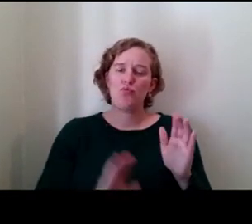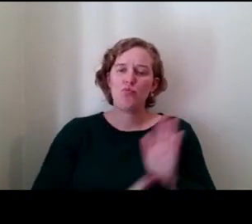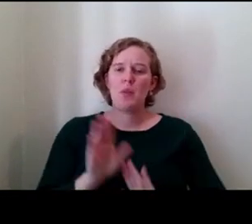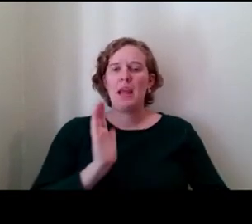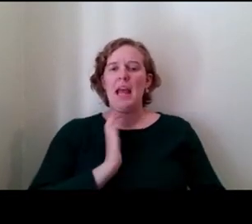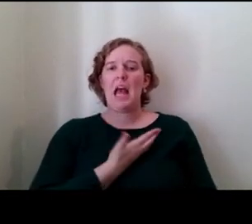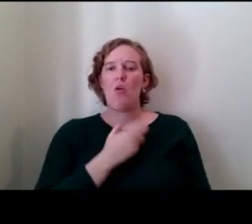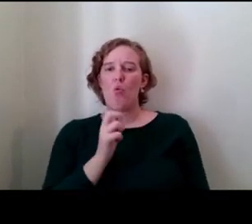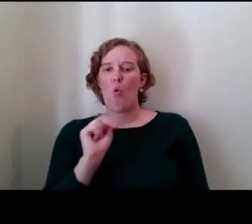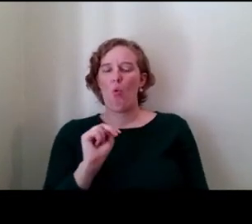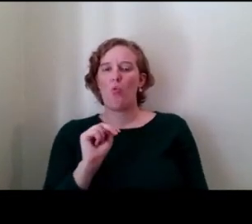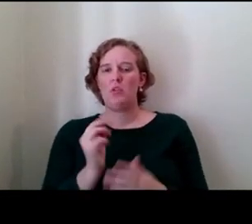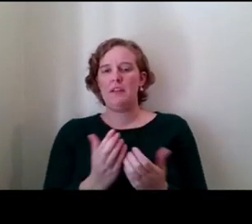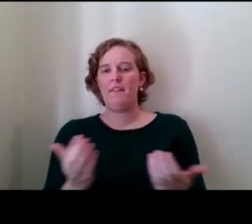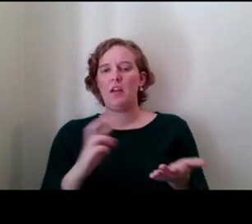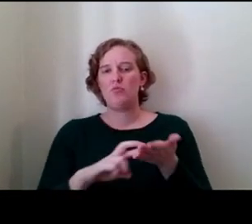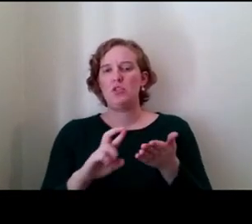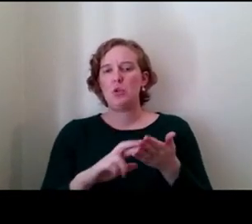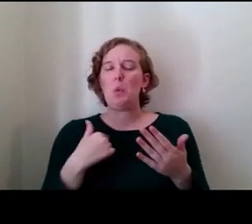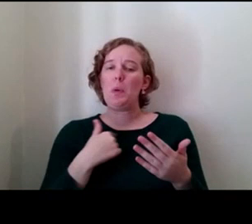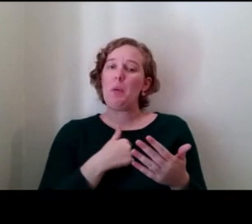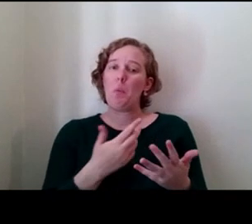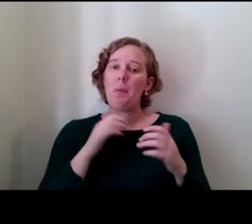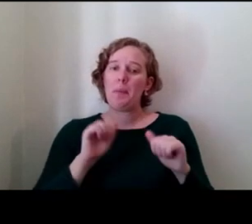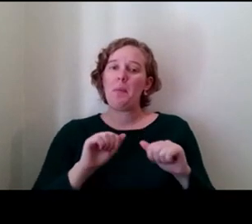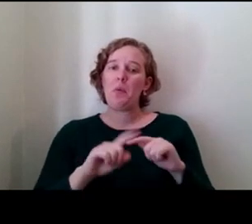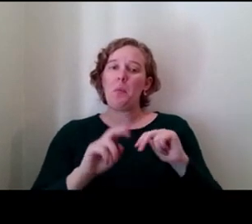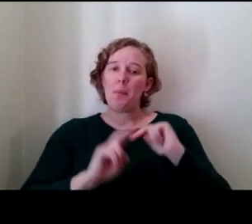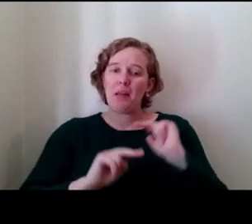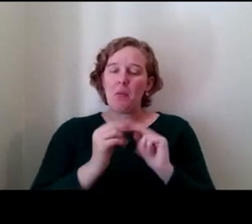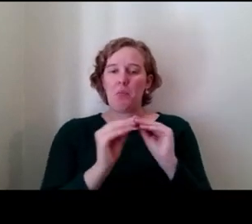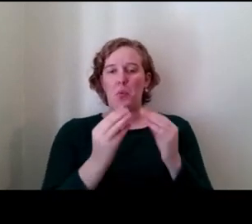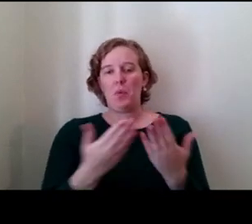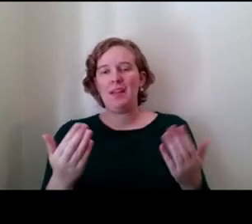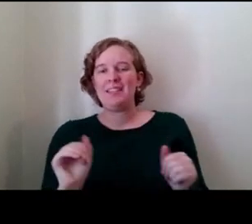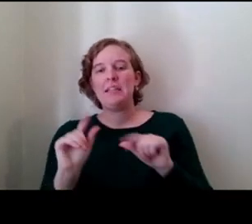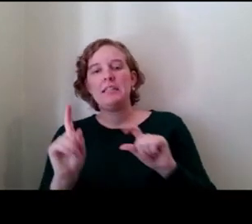stuff more quickly, so we could try more things out more quickly.